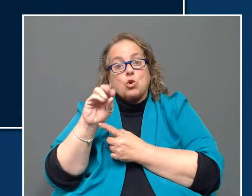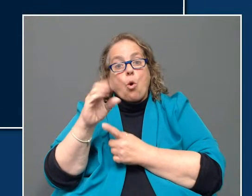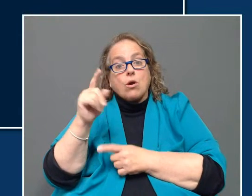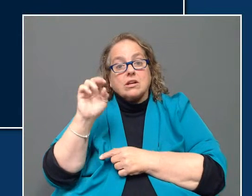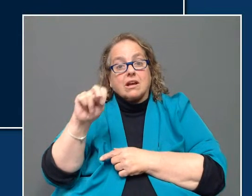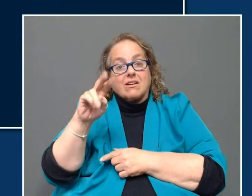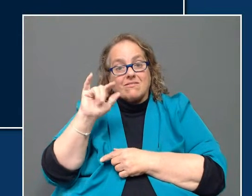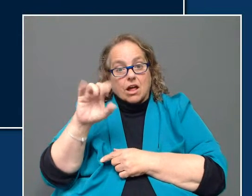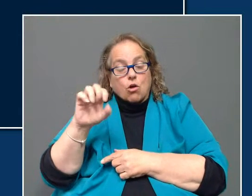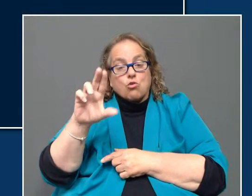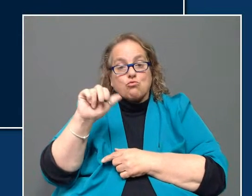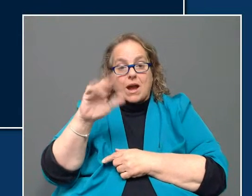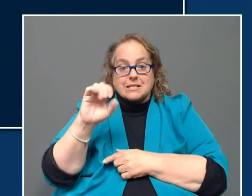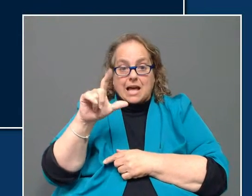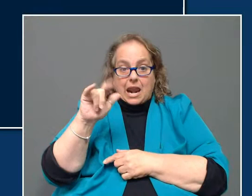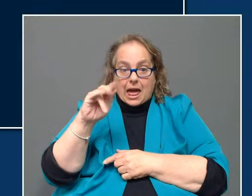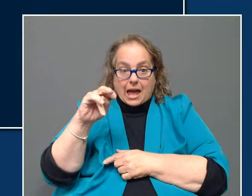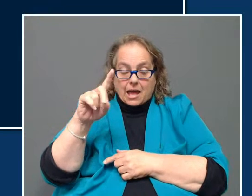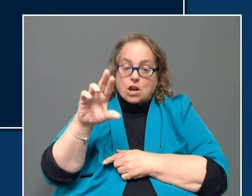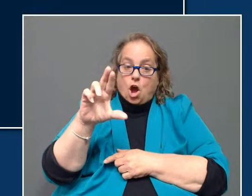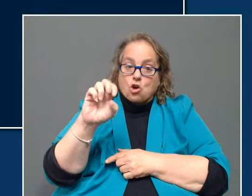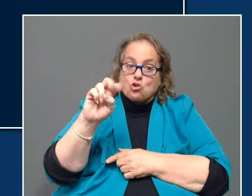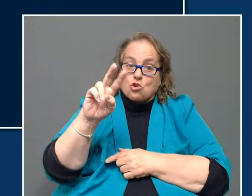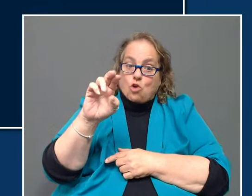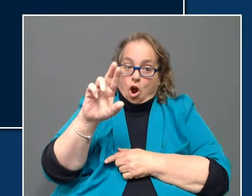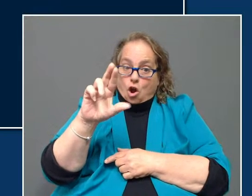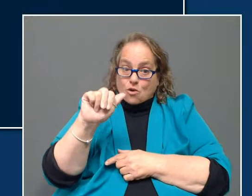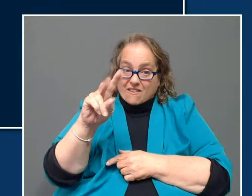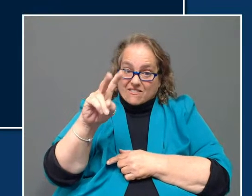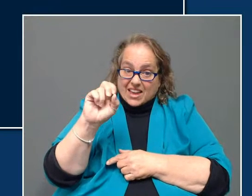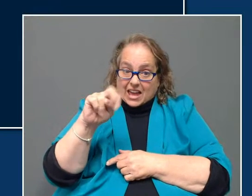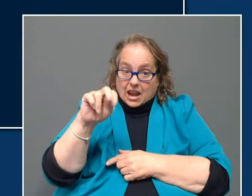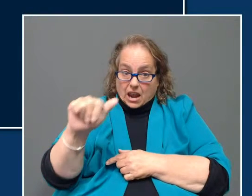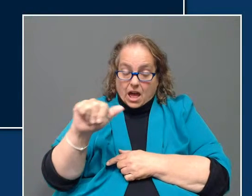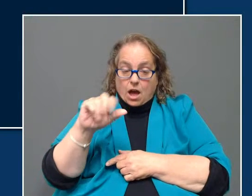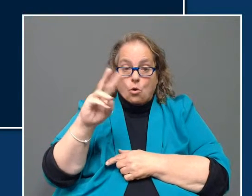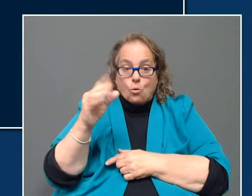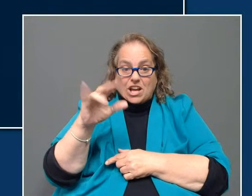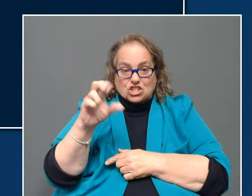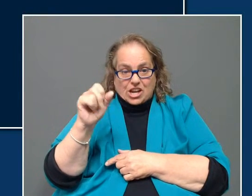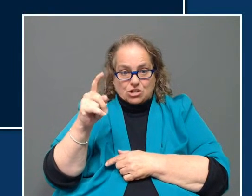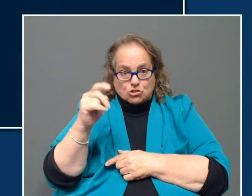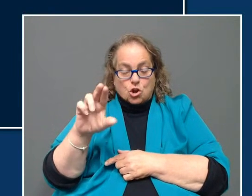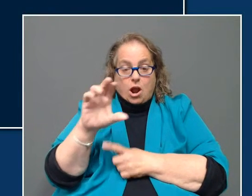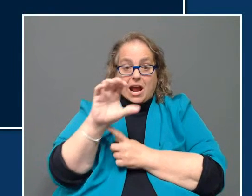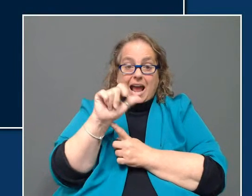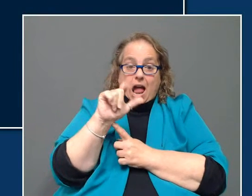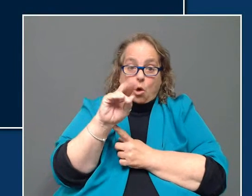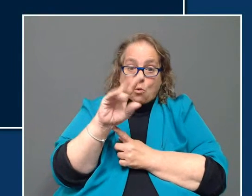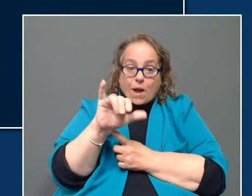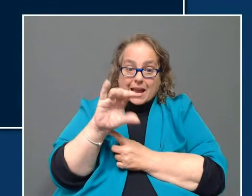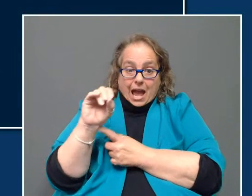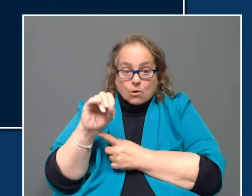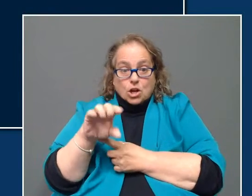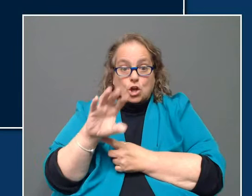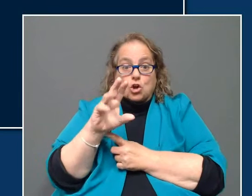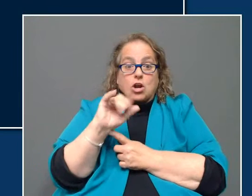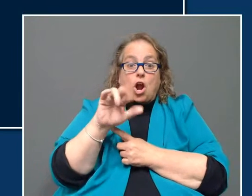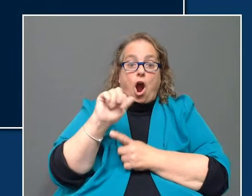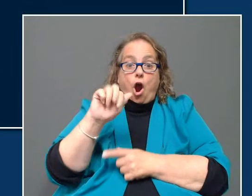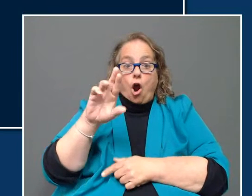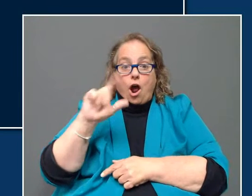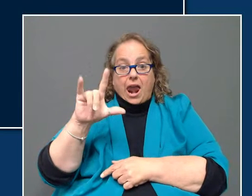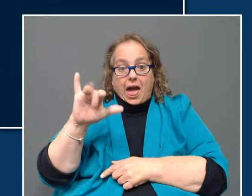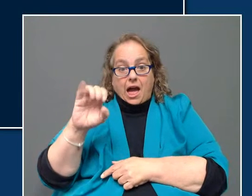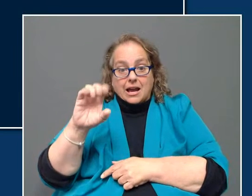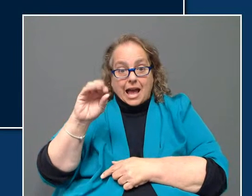Ravenna, Winchester, Carlisle County, Carroll County, Christian County, and the counties of Floyd,